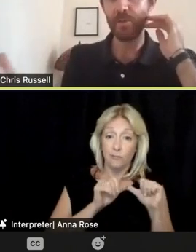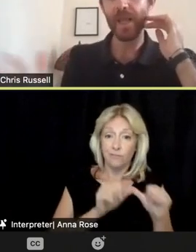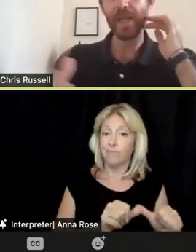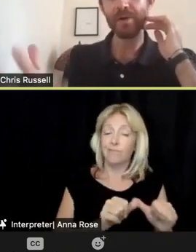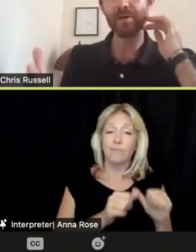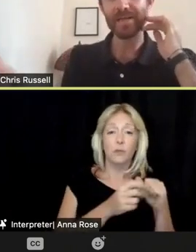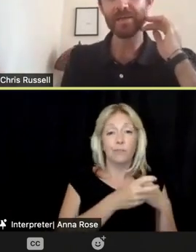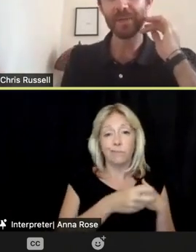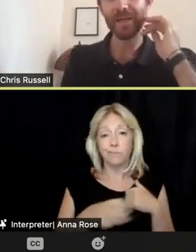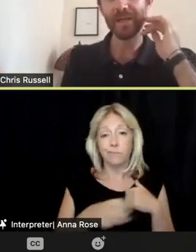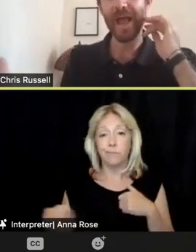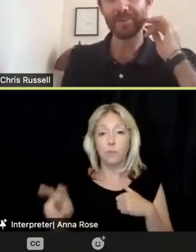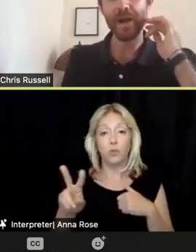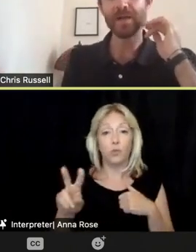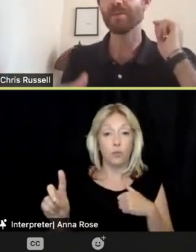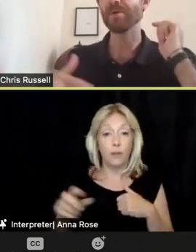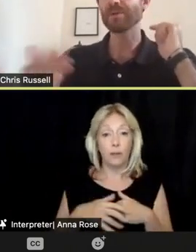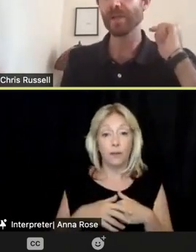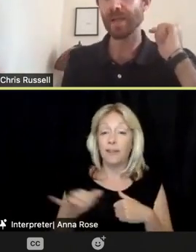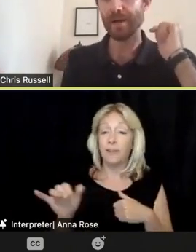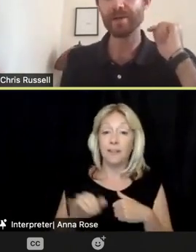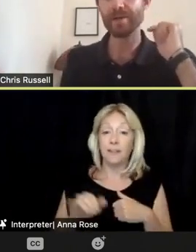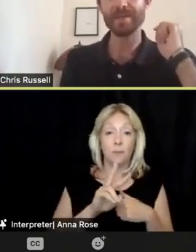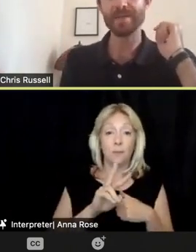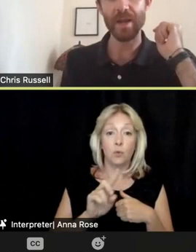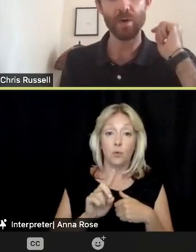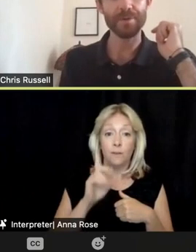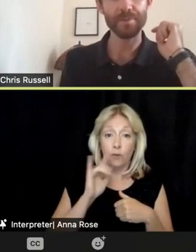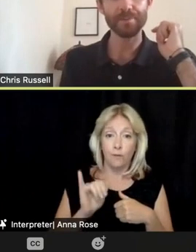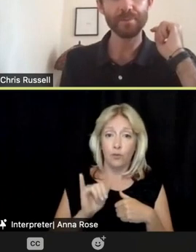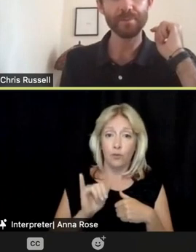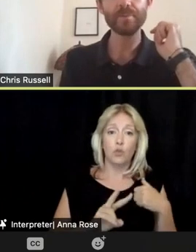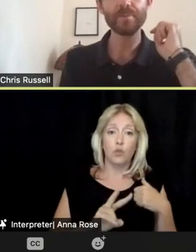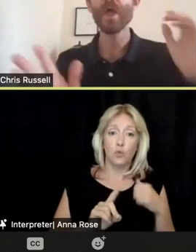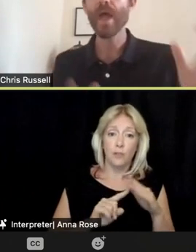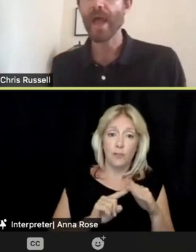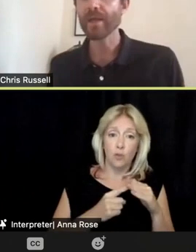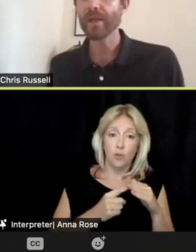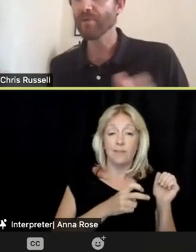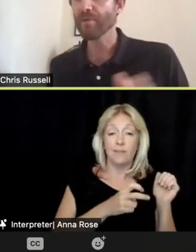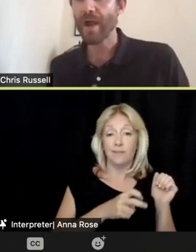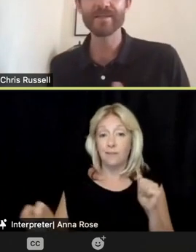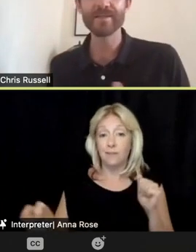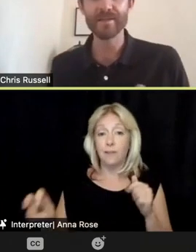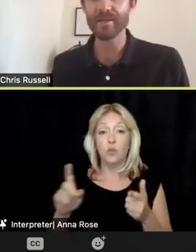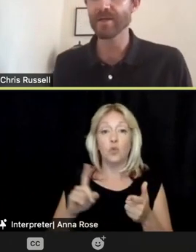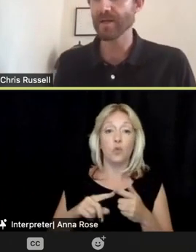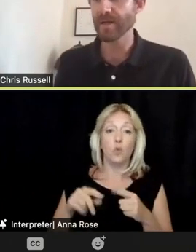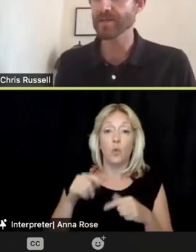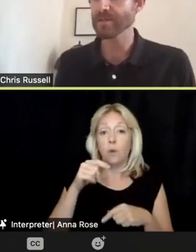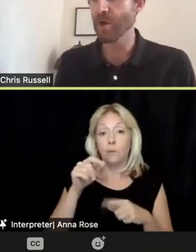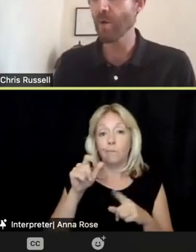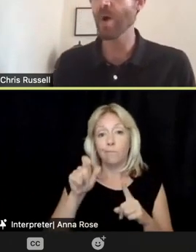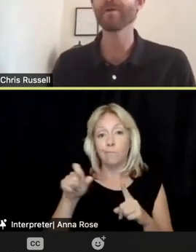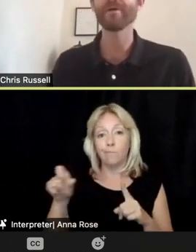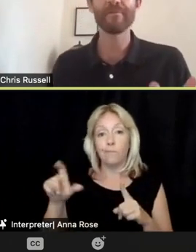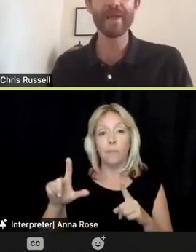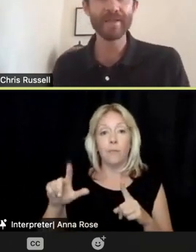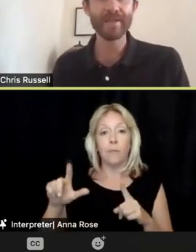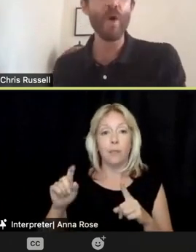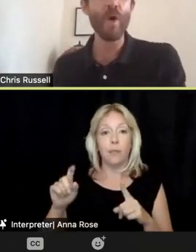symbols in the same way can progress to being abstract symbols, letters, and sight words. And the process is a